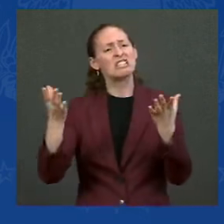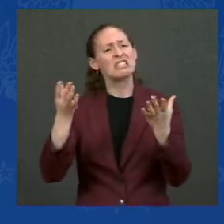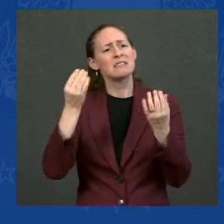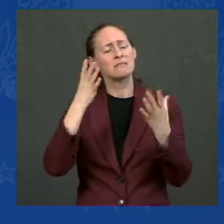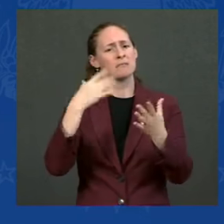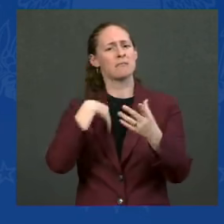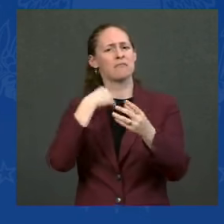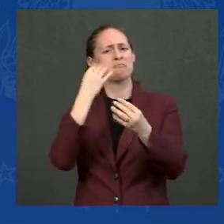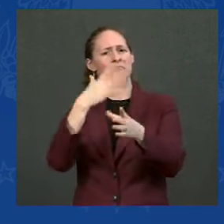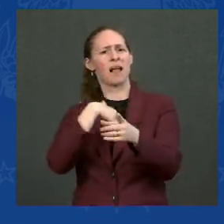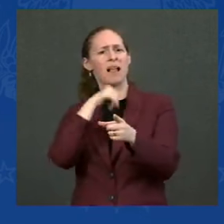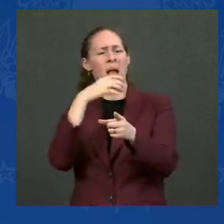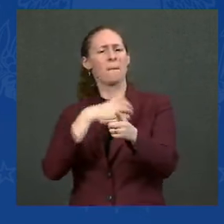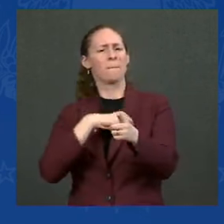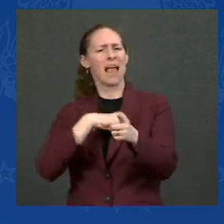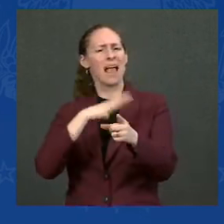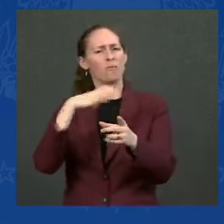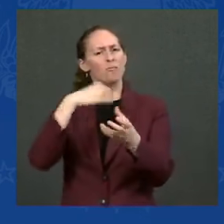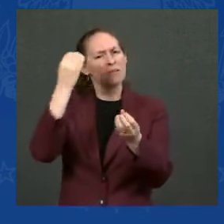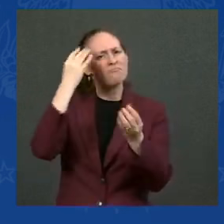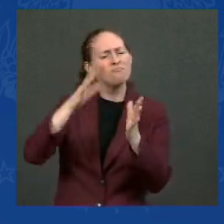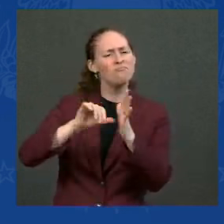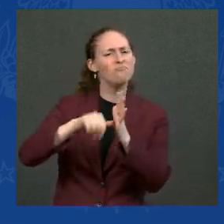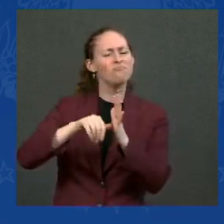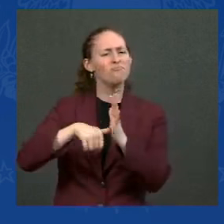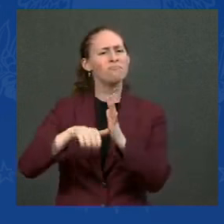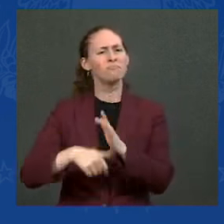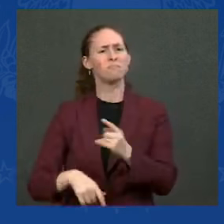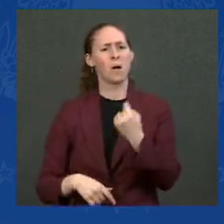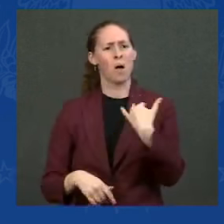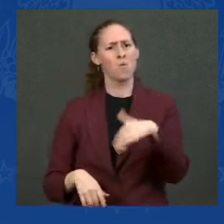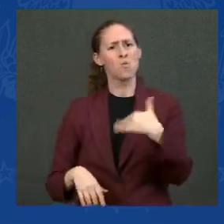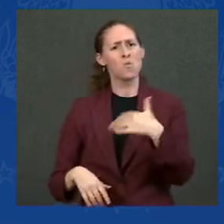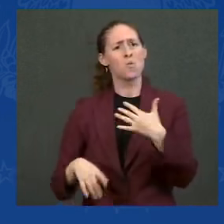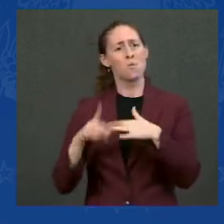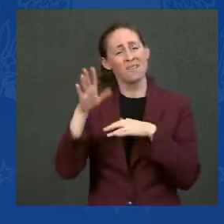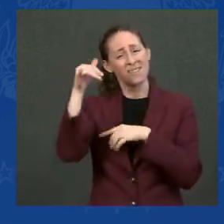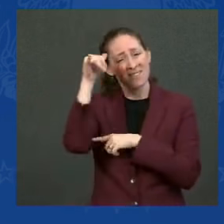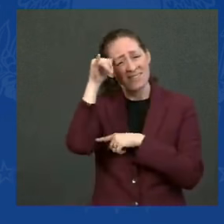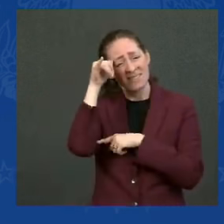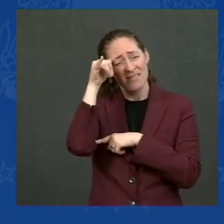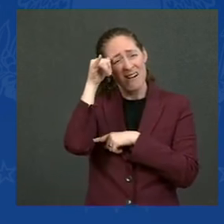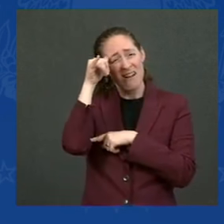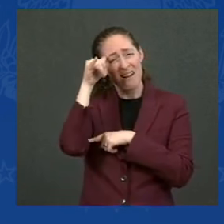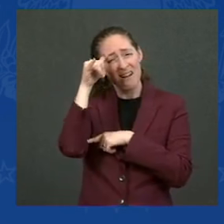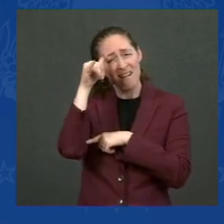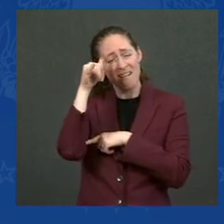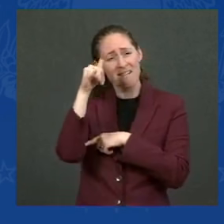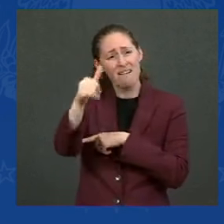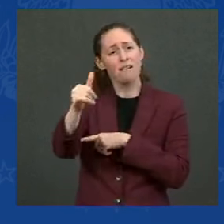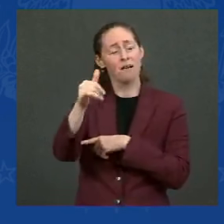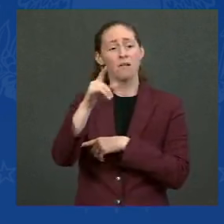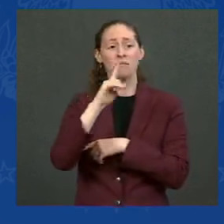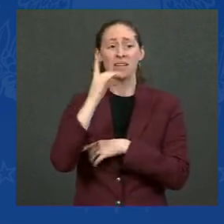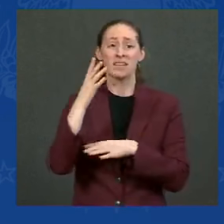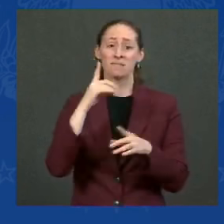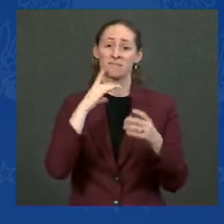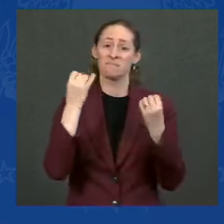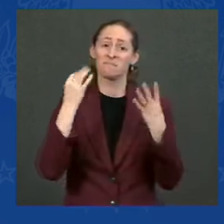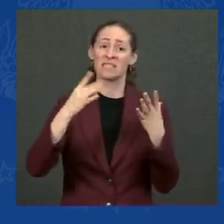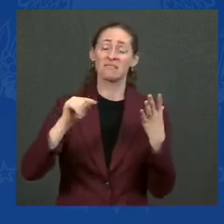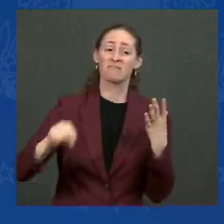long story short, it took a while because all of the — not all — the vast majority of the